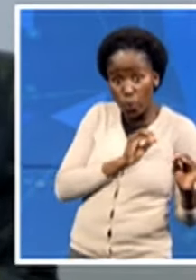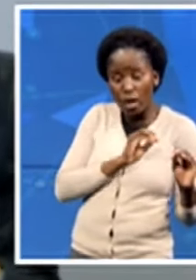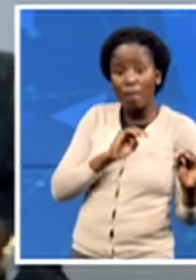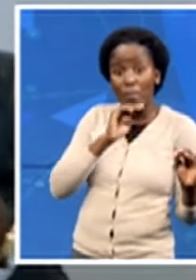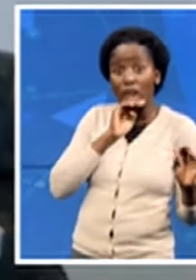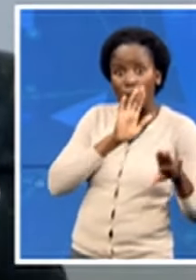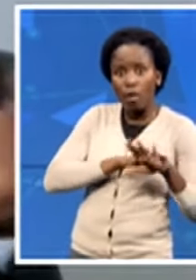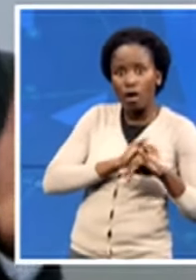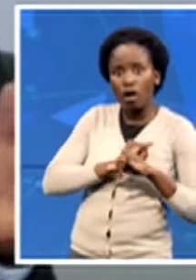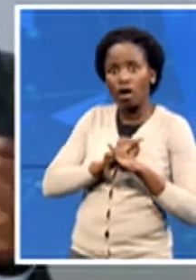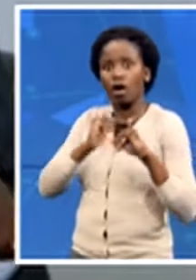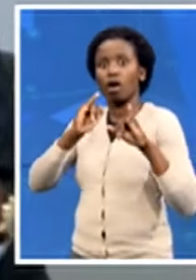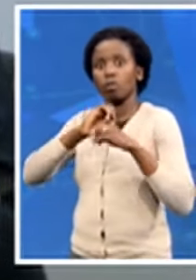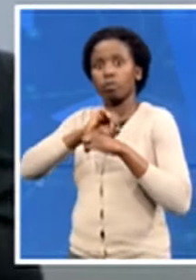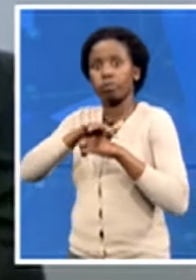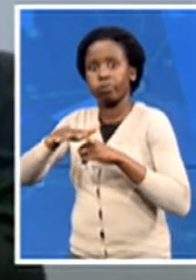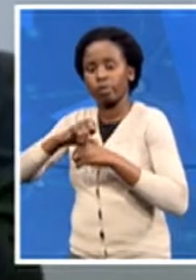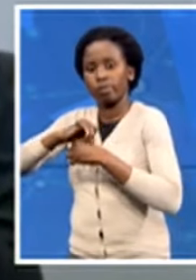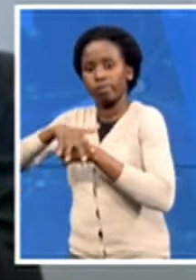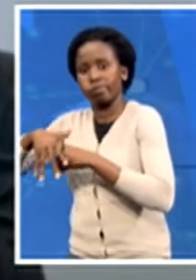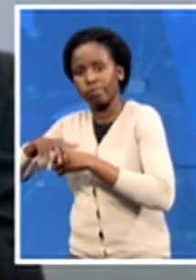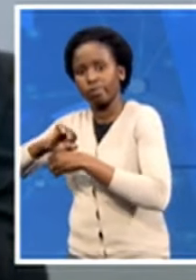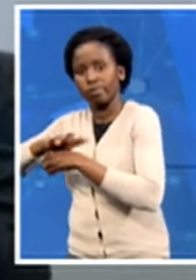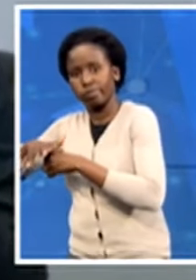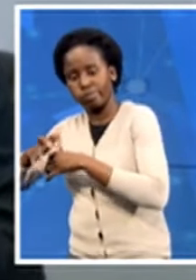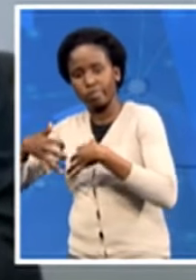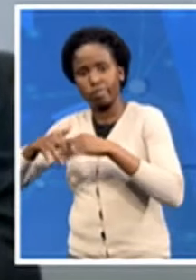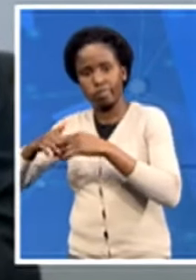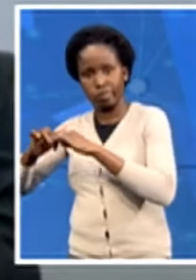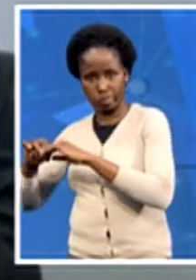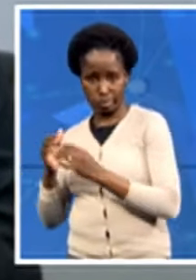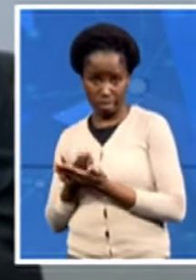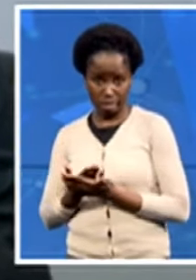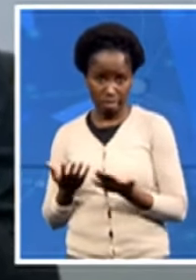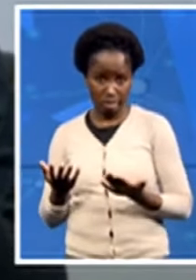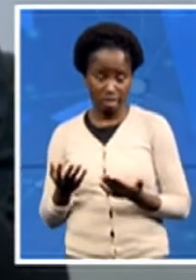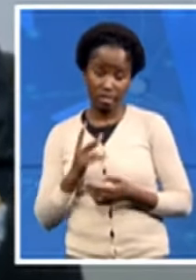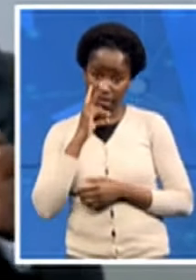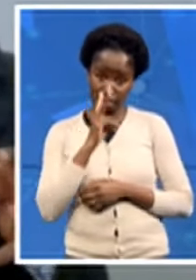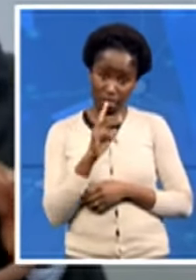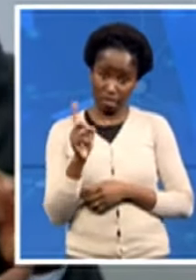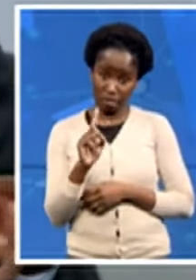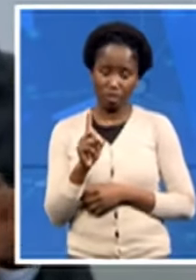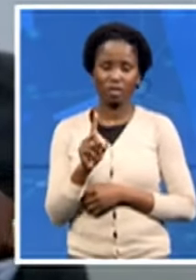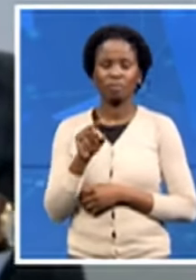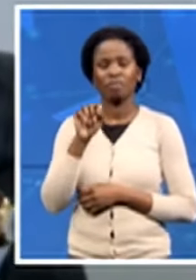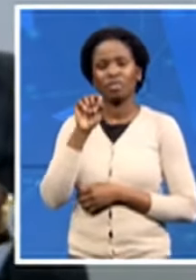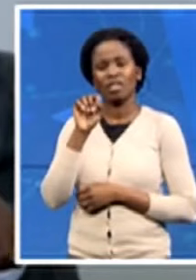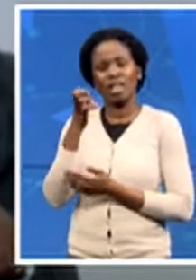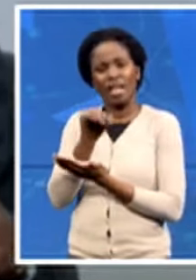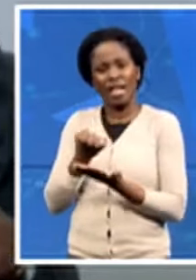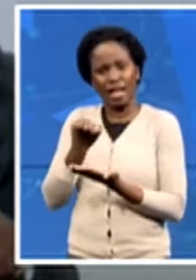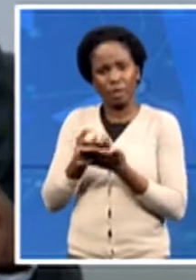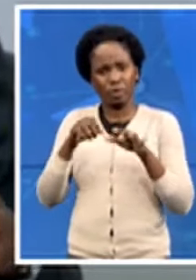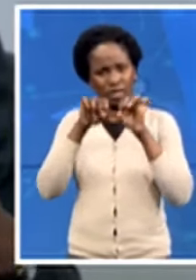emerge. And I think it's just obvious. What we are seeing is an ecosystem that mirrors the use of antibiotics.